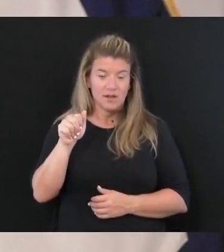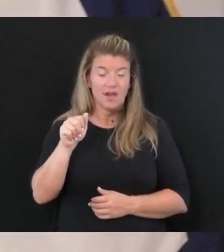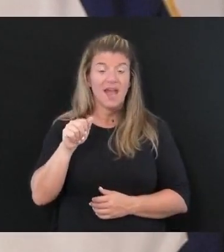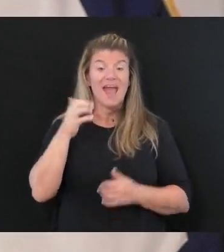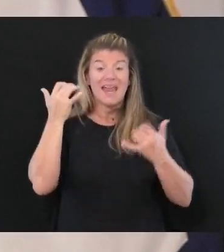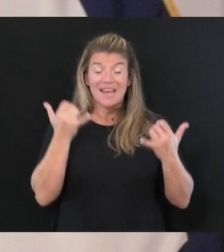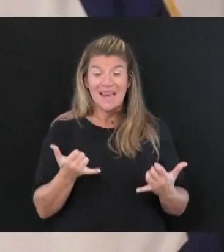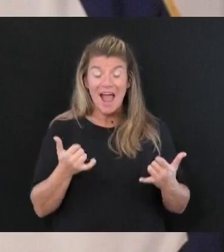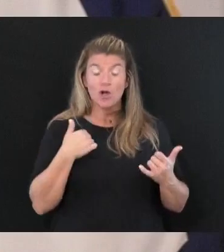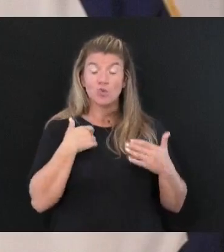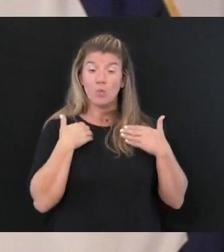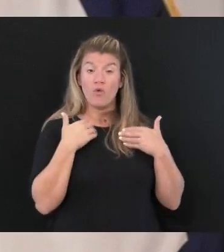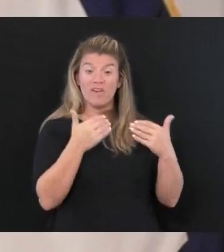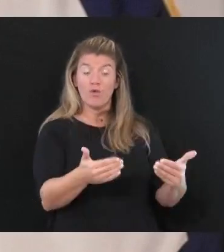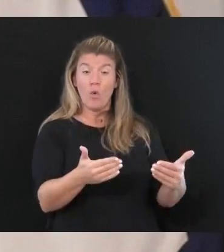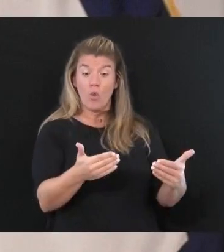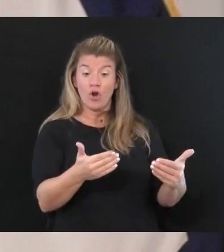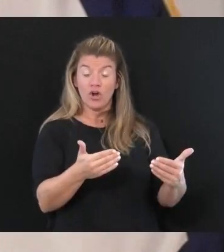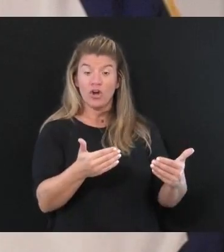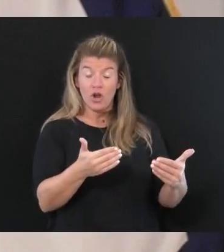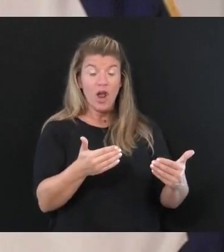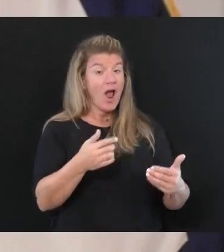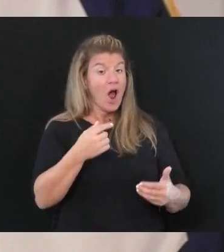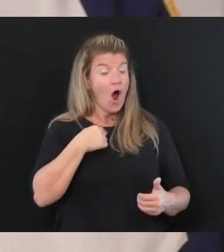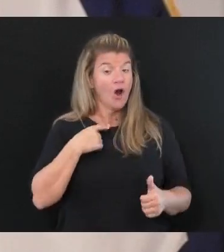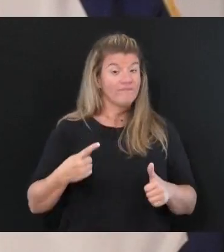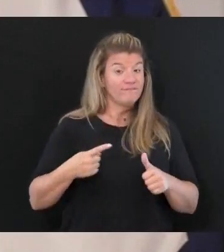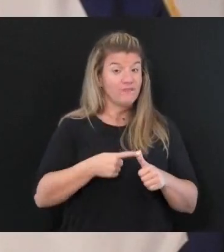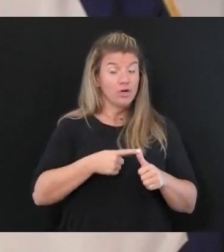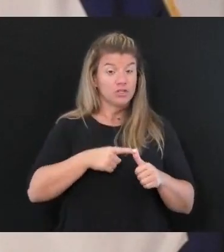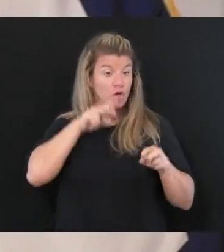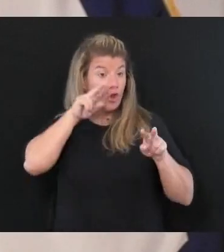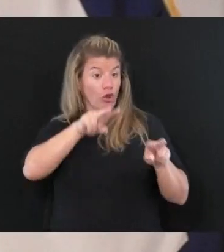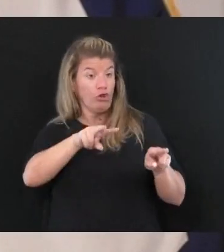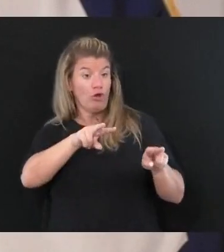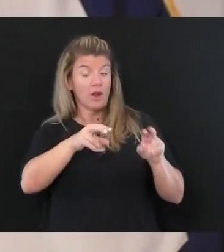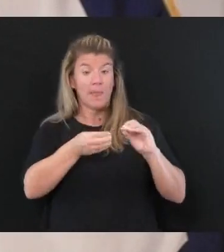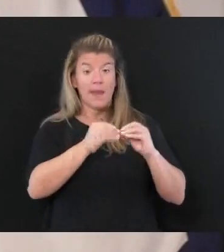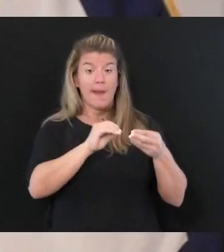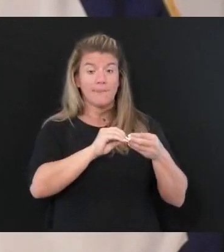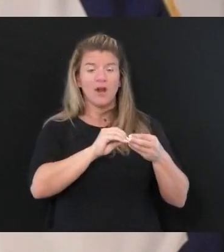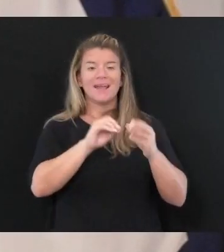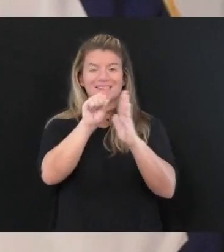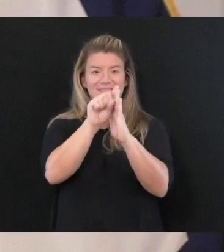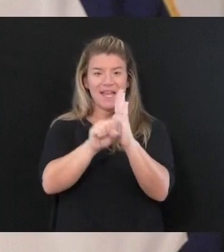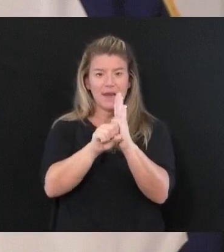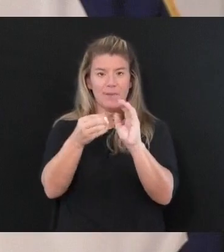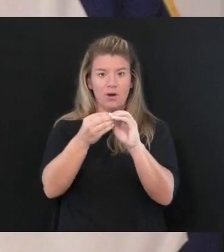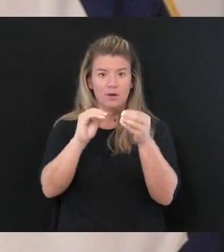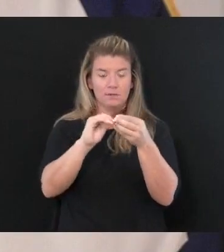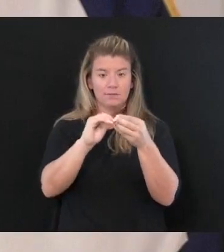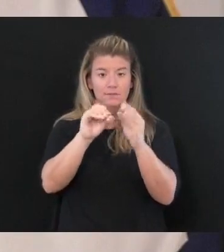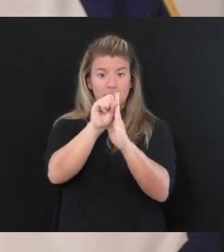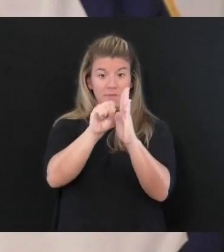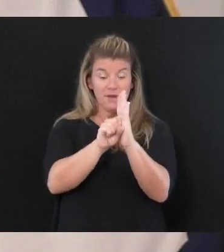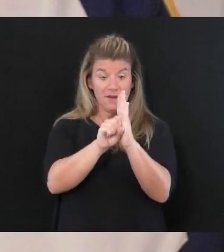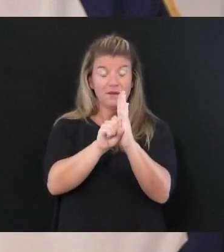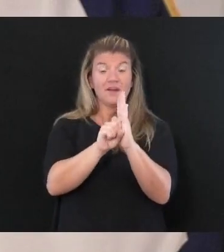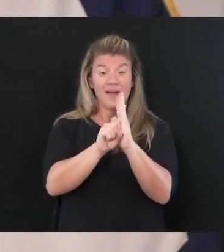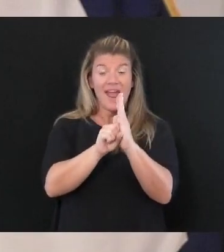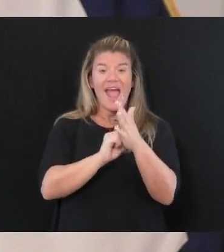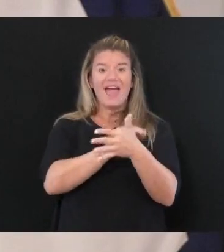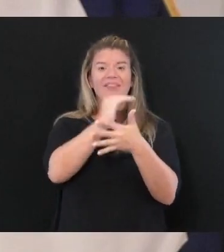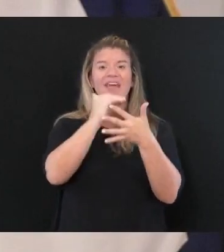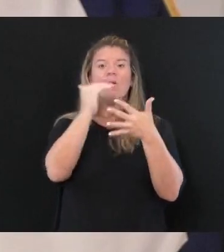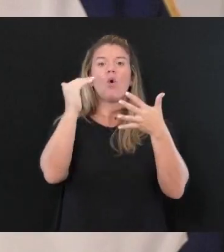go forward, the first thing we'll look at is where's the state at? And then the next thing we